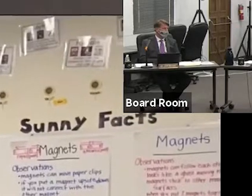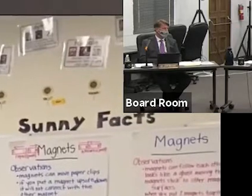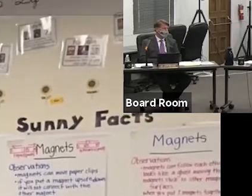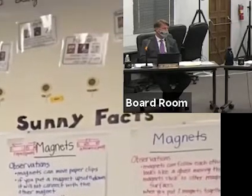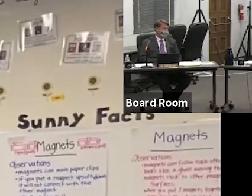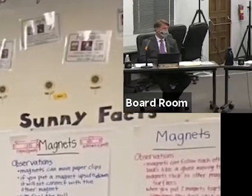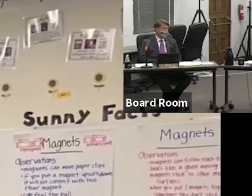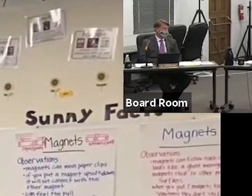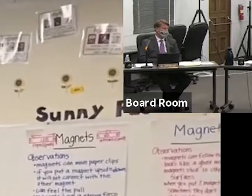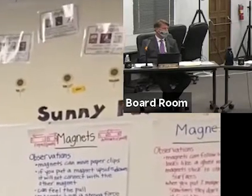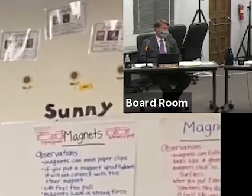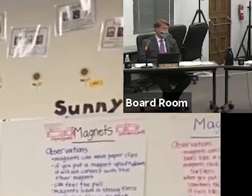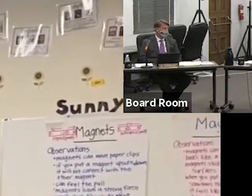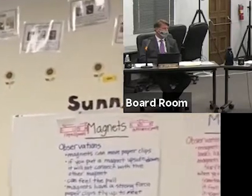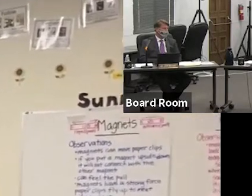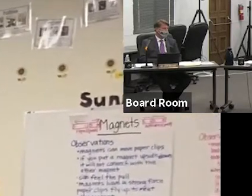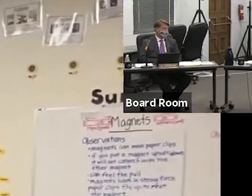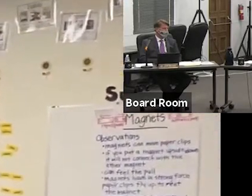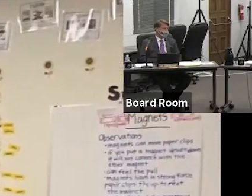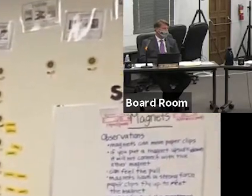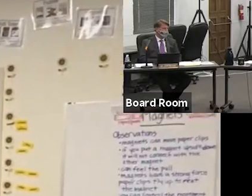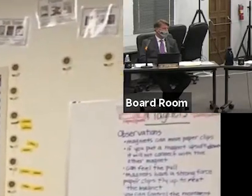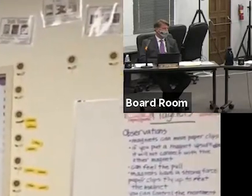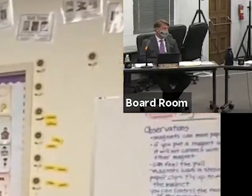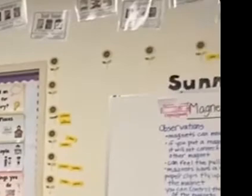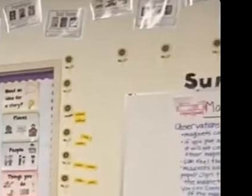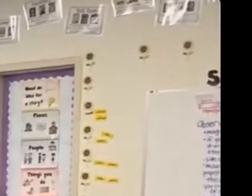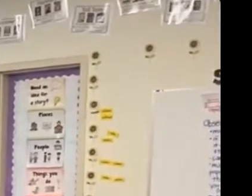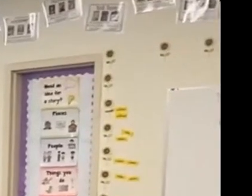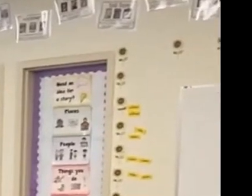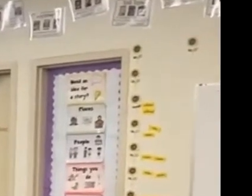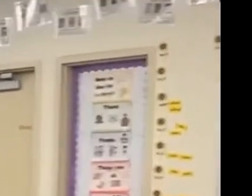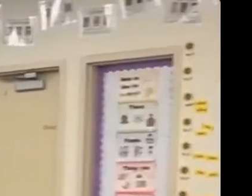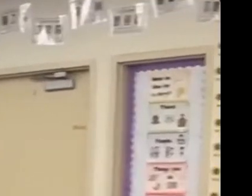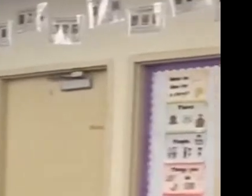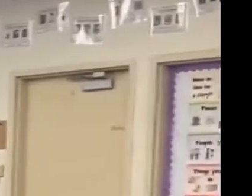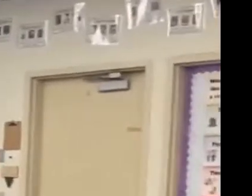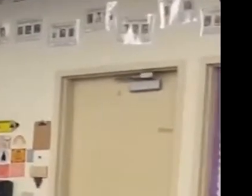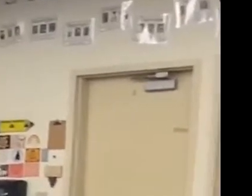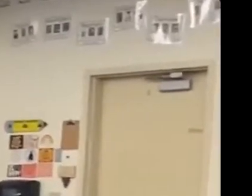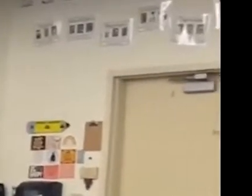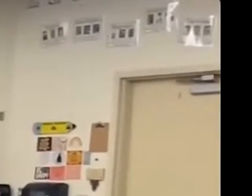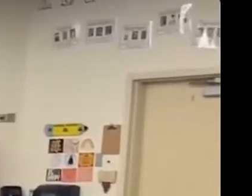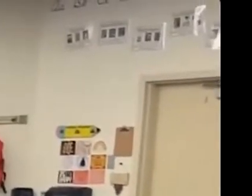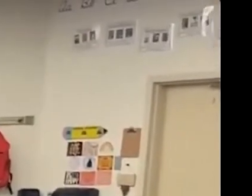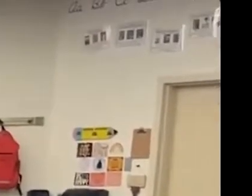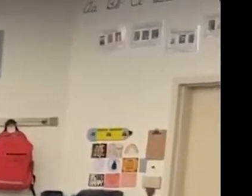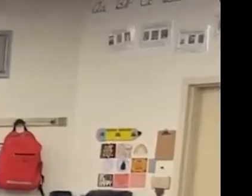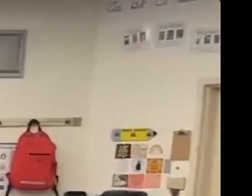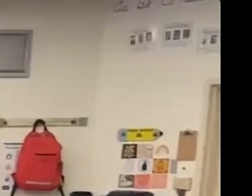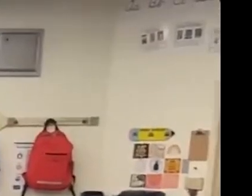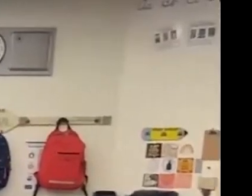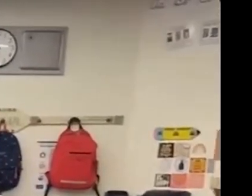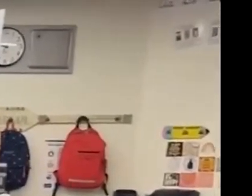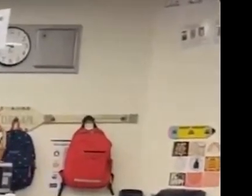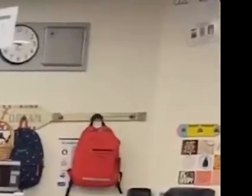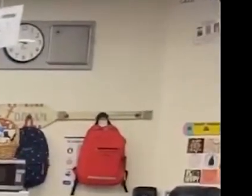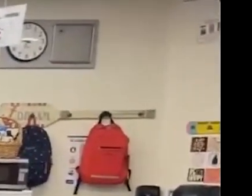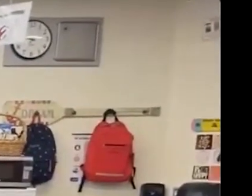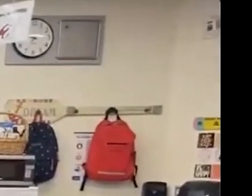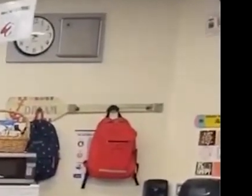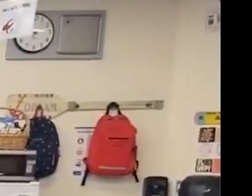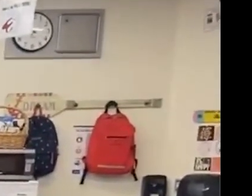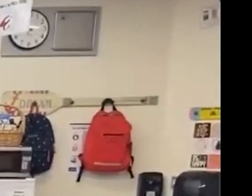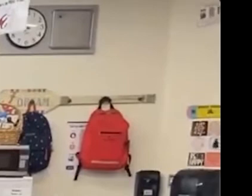I believe in myself. I believe in myself. I believe I can. I believe I can. I know I can keep